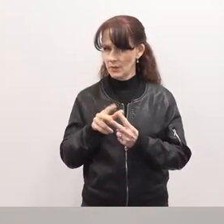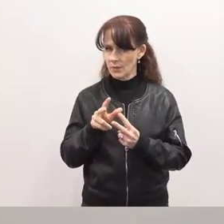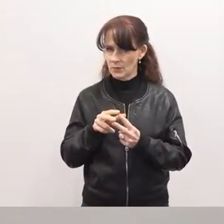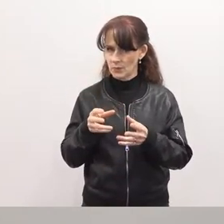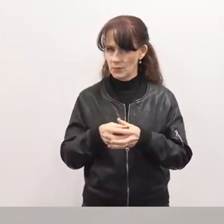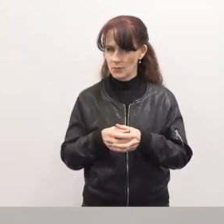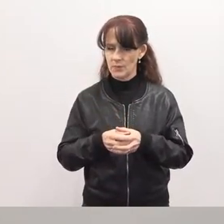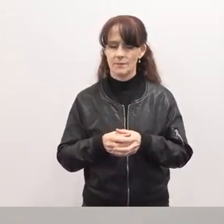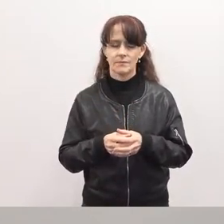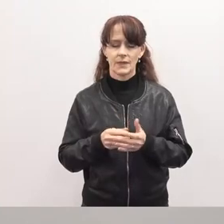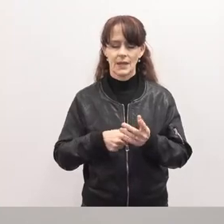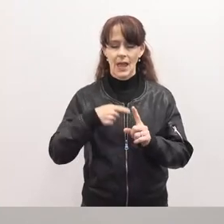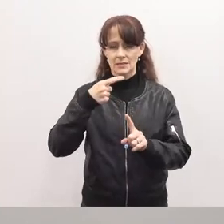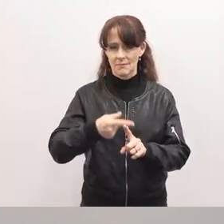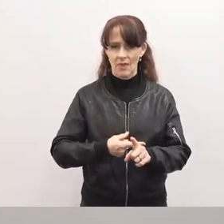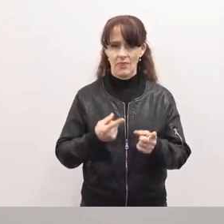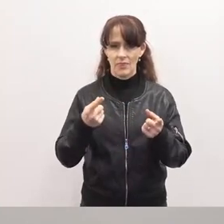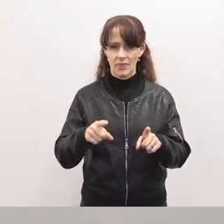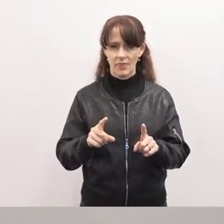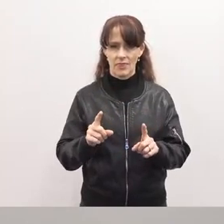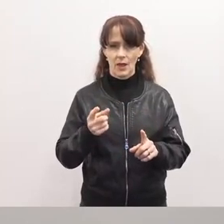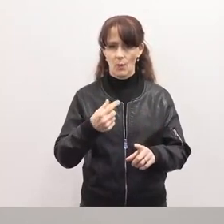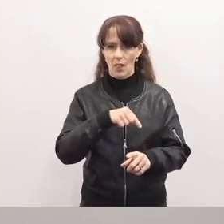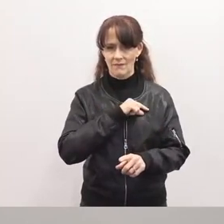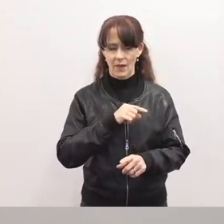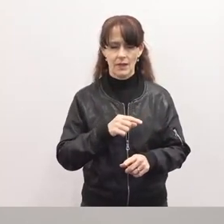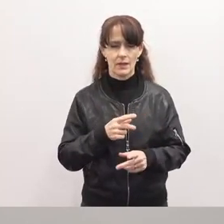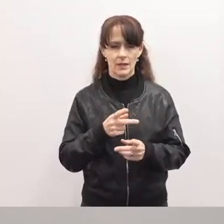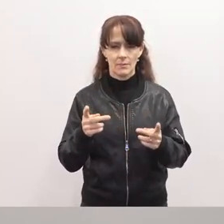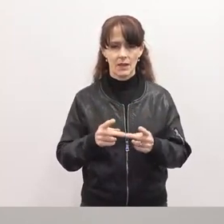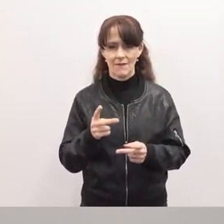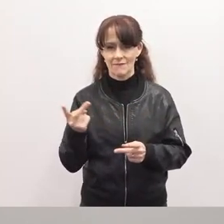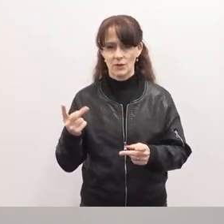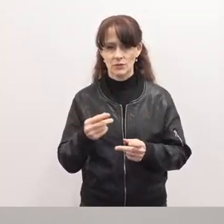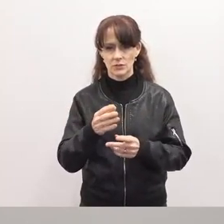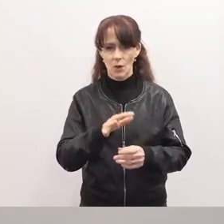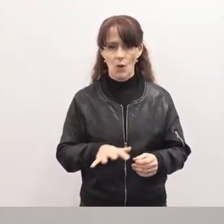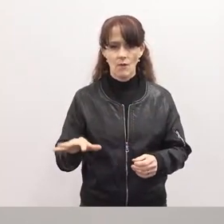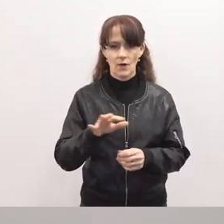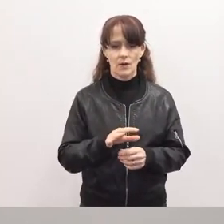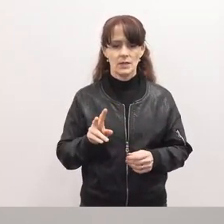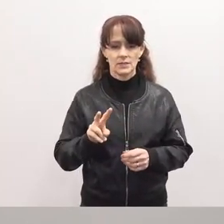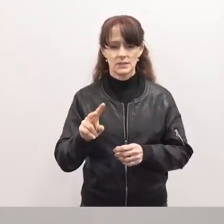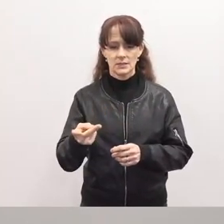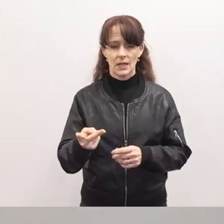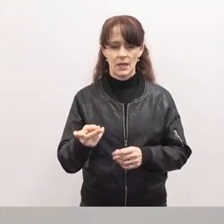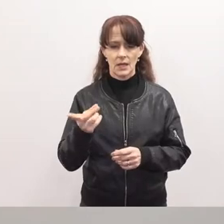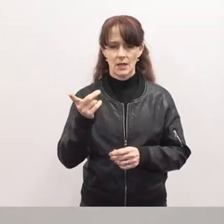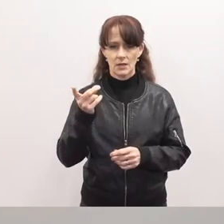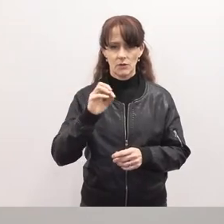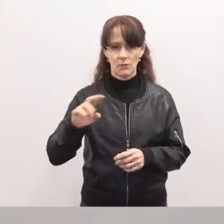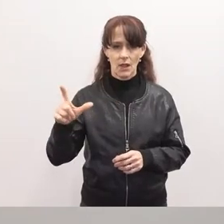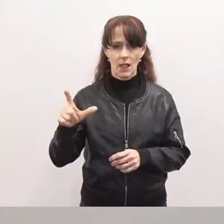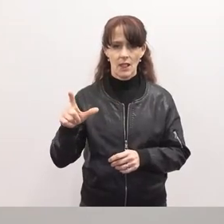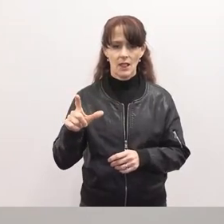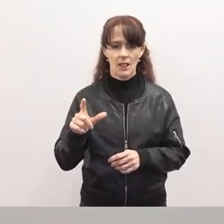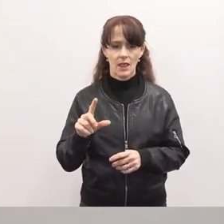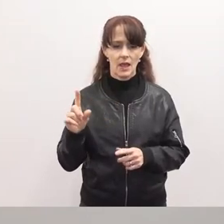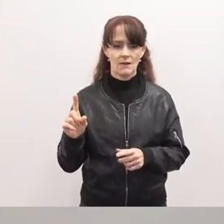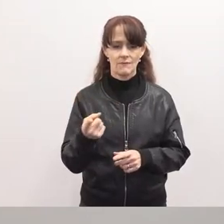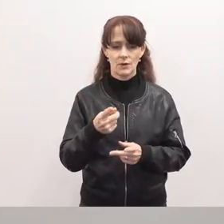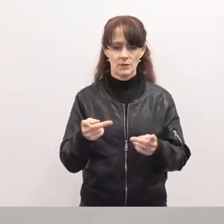that's happening next month. They not only placed first overall, but they placed second in drill overall and